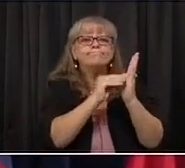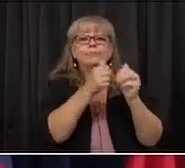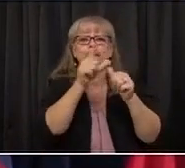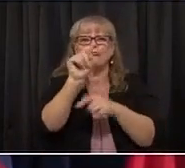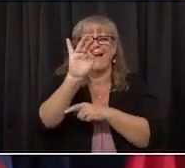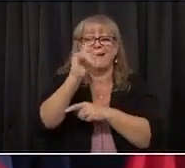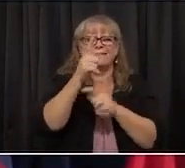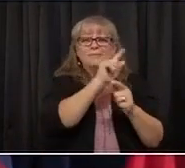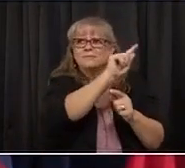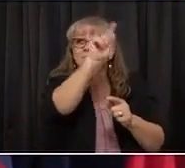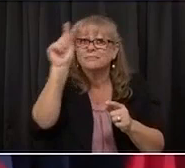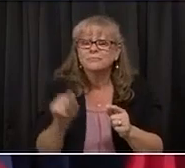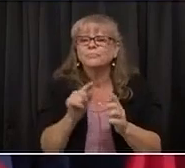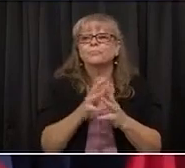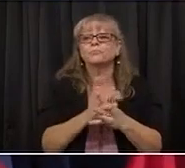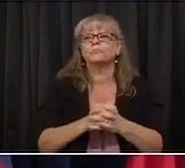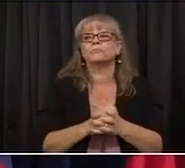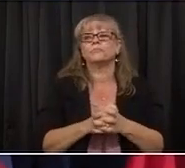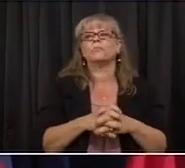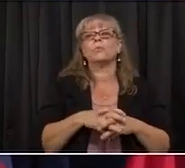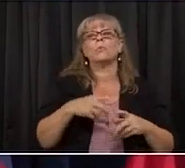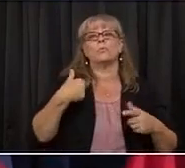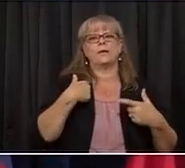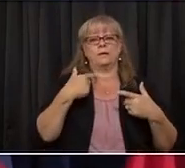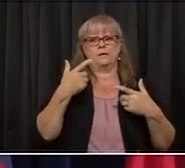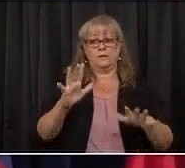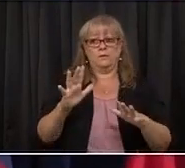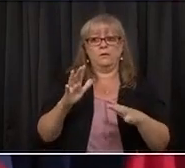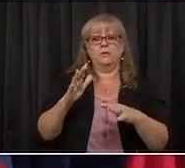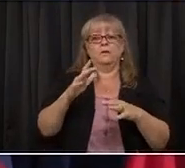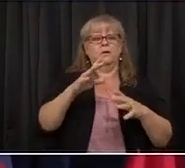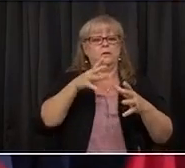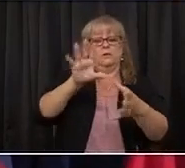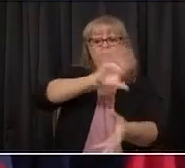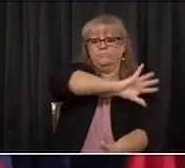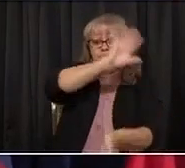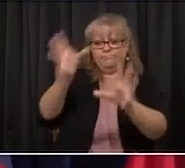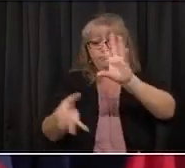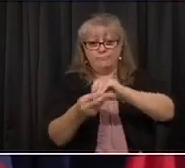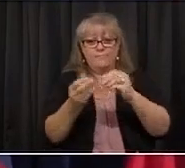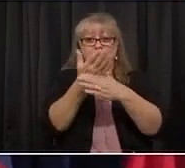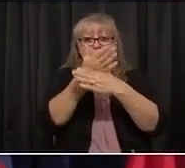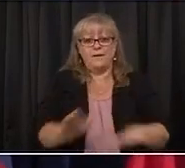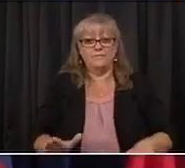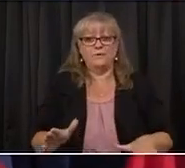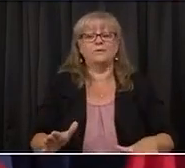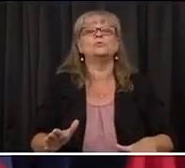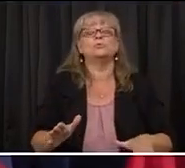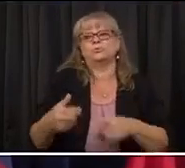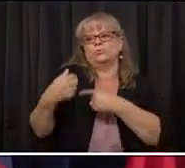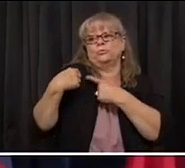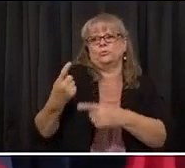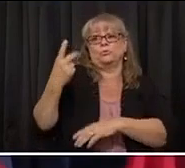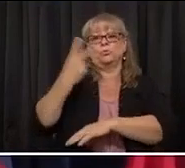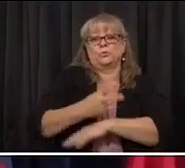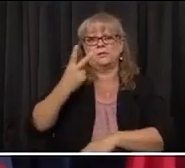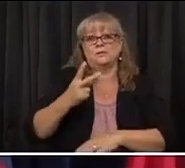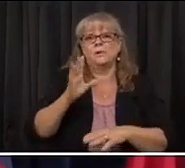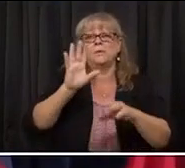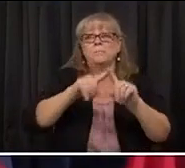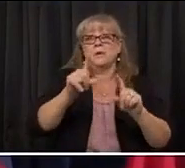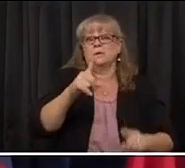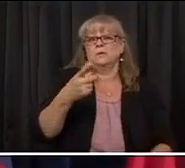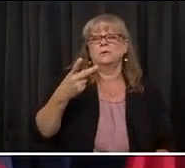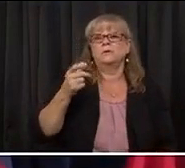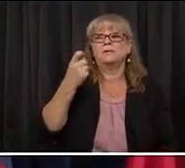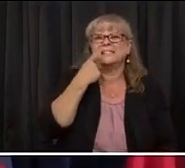state was 1 to 2 days. Over the last few days and weeks, we've heard